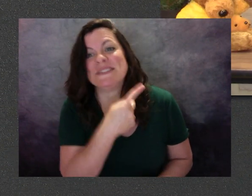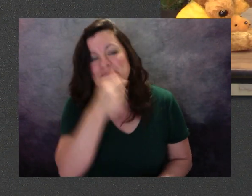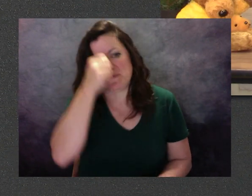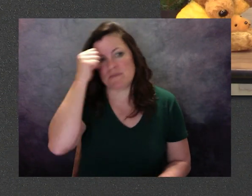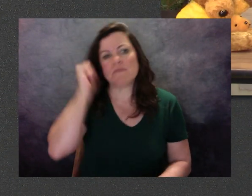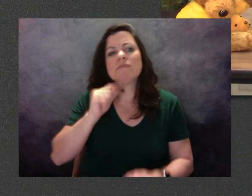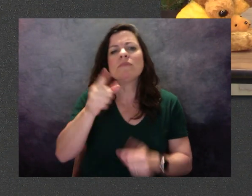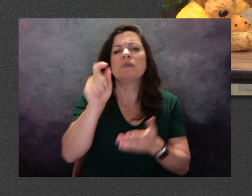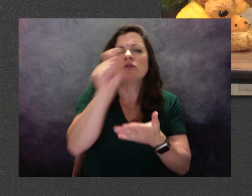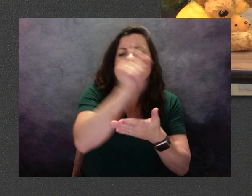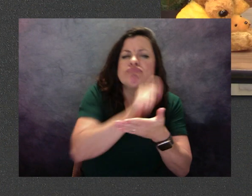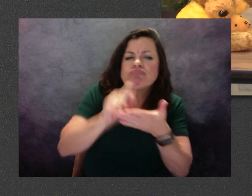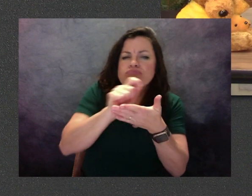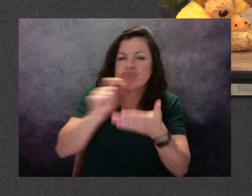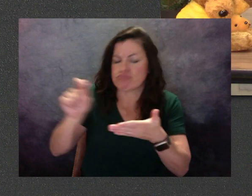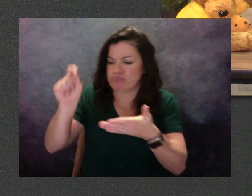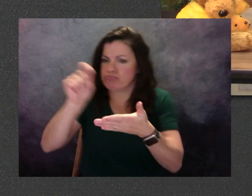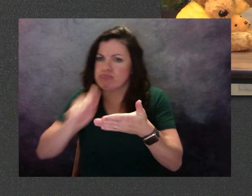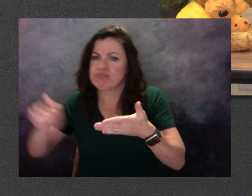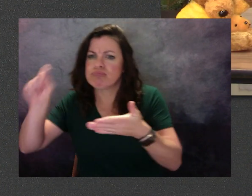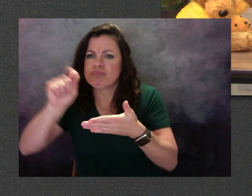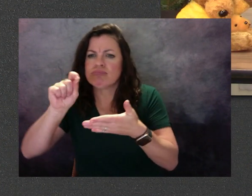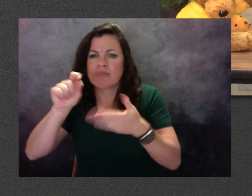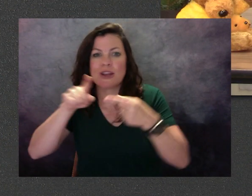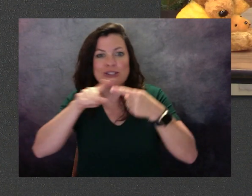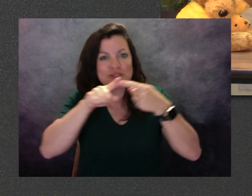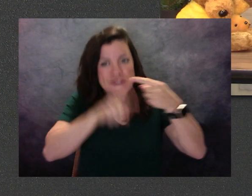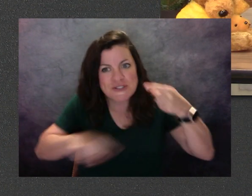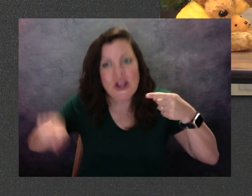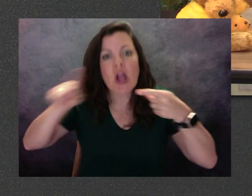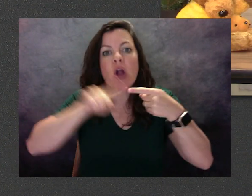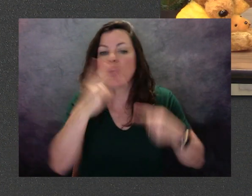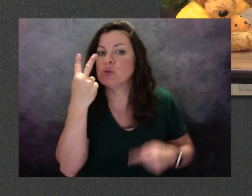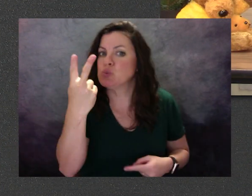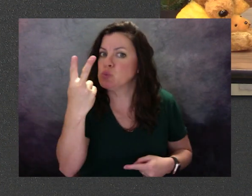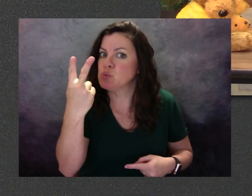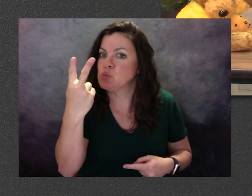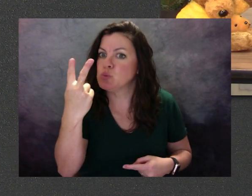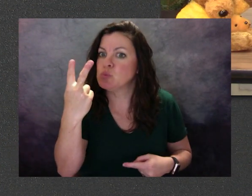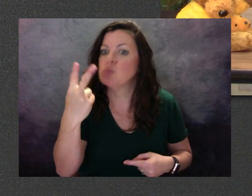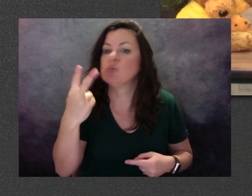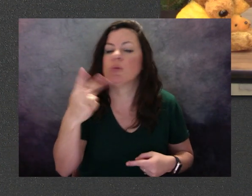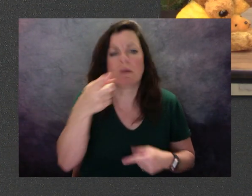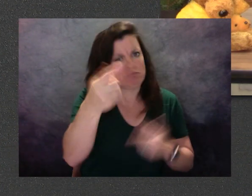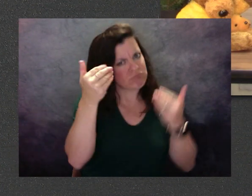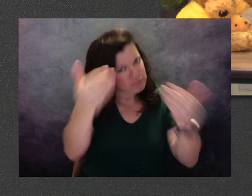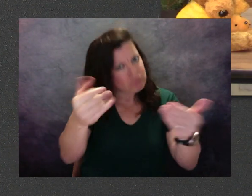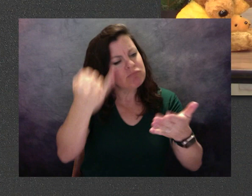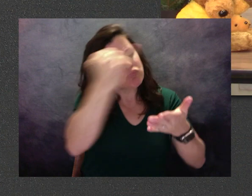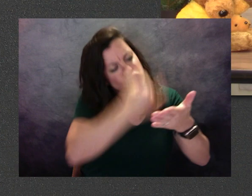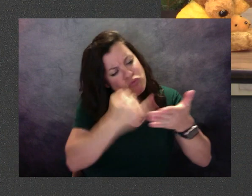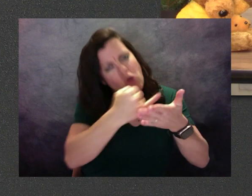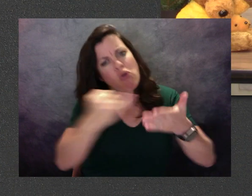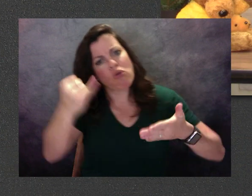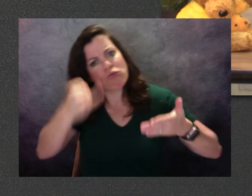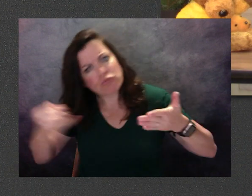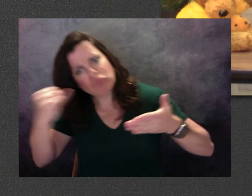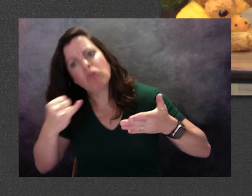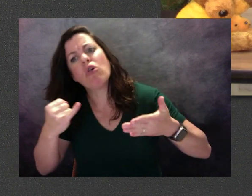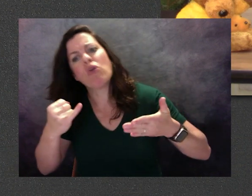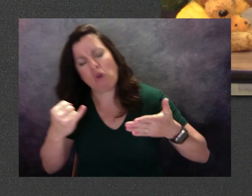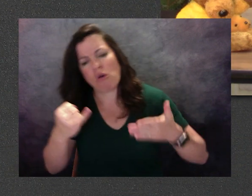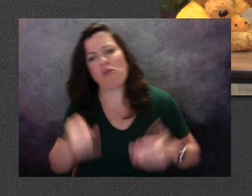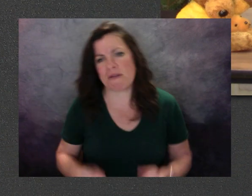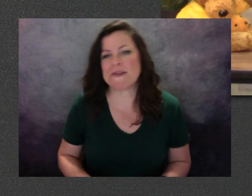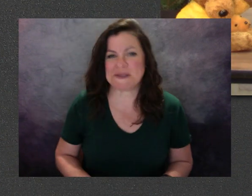paper, but you can go ahead and draw circles too. And if you need help, don't be afraid to ask your grown-up beside you, okay? I have some circles,